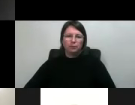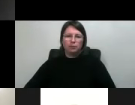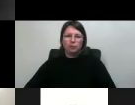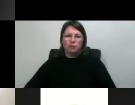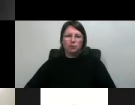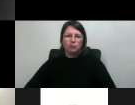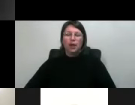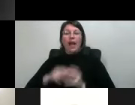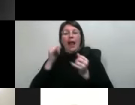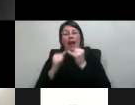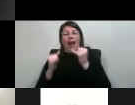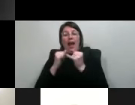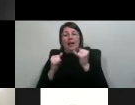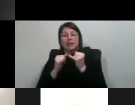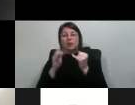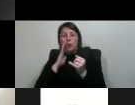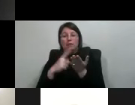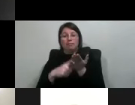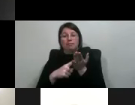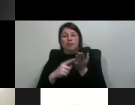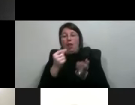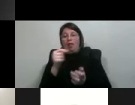And then finally, I will cover the ride.